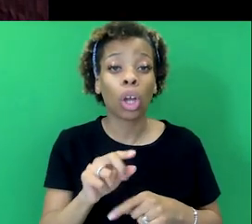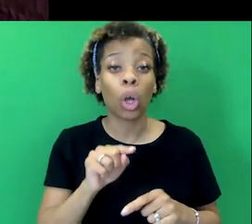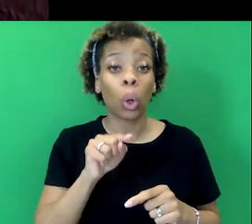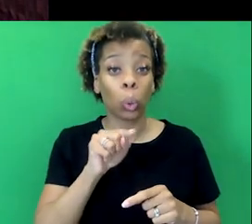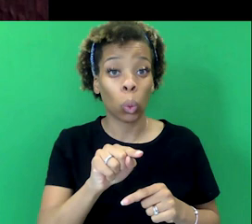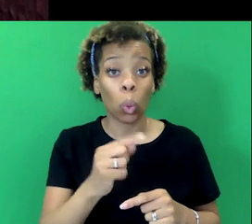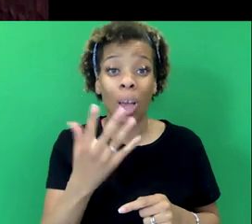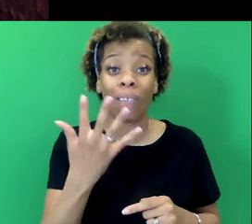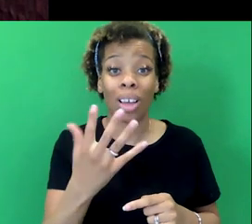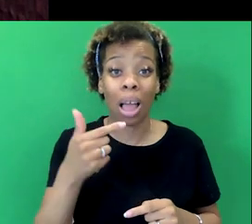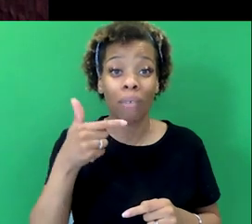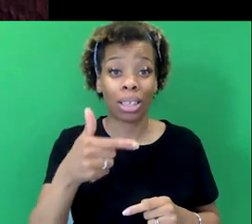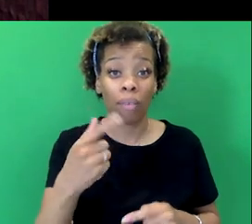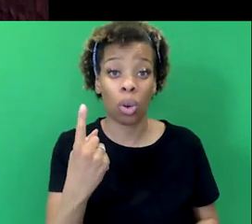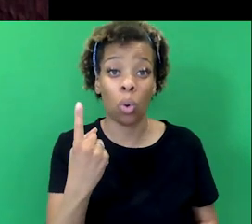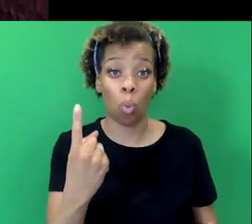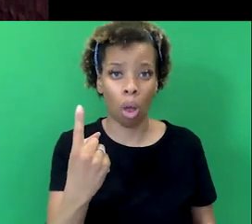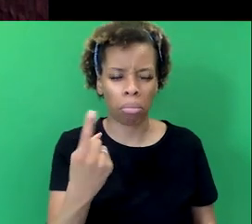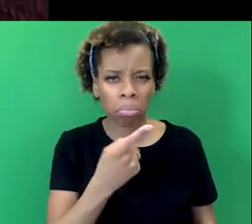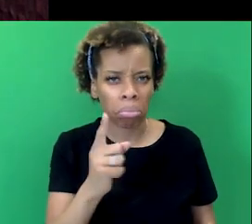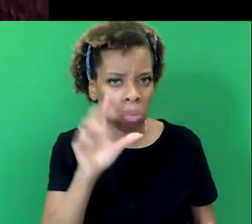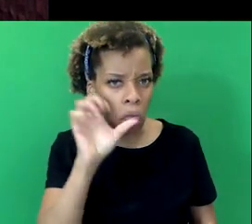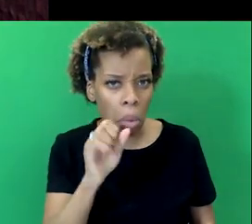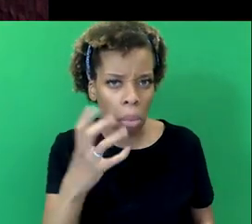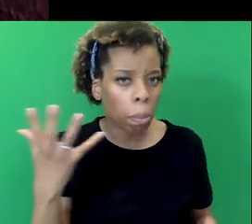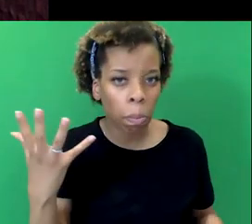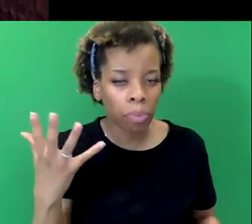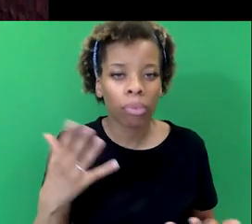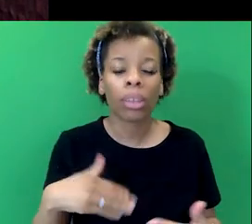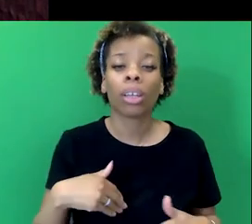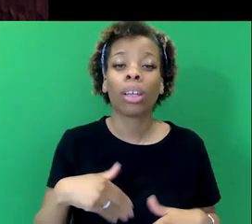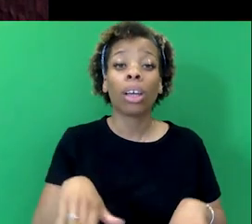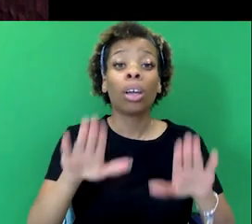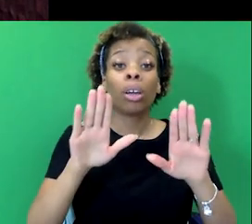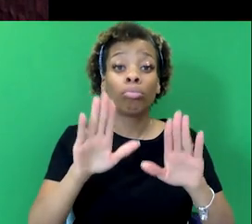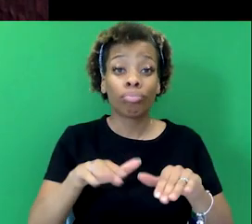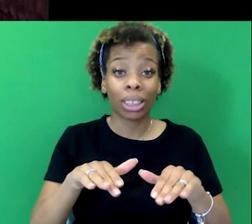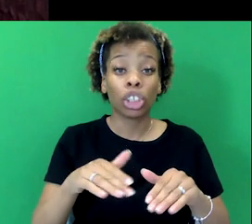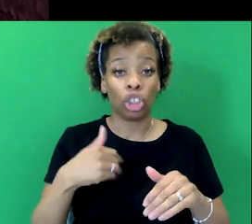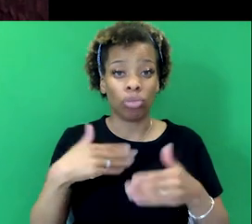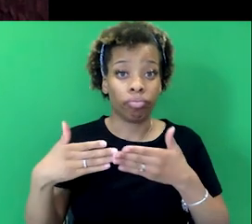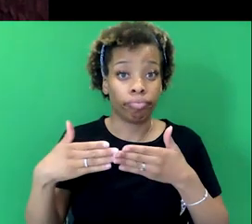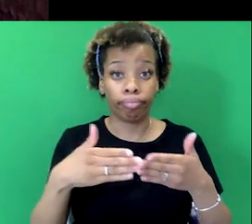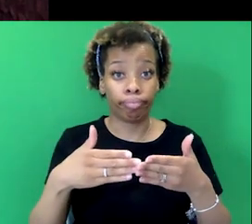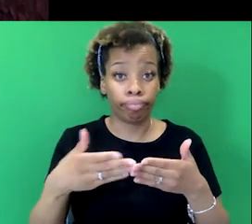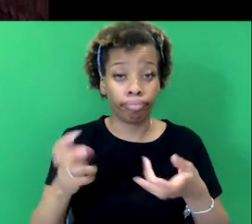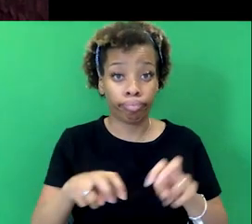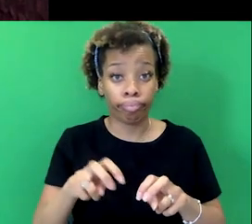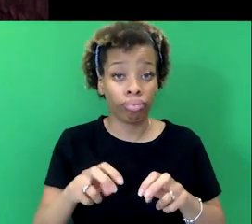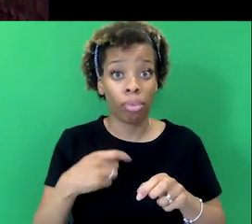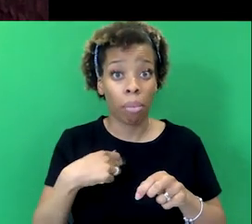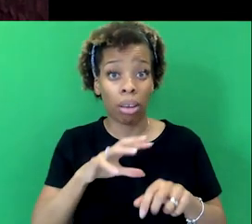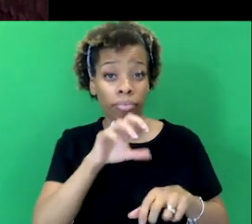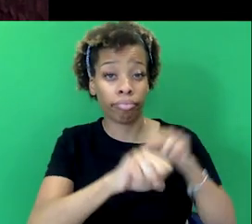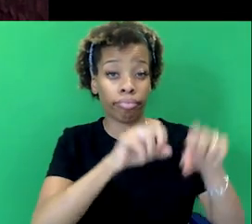was about, so that these British submariners boarded this German U-boat led by this man,